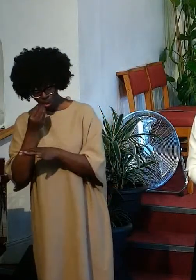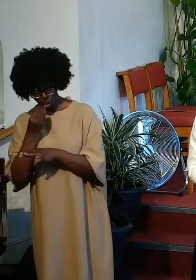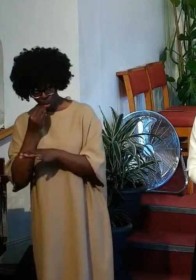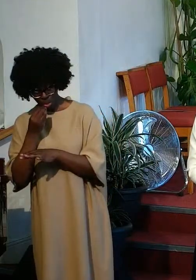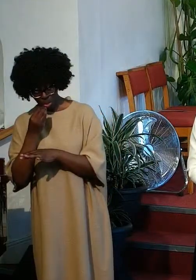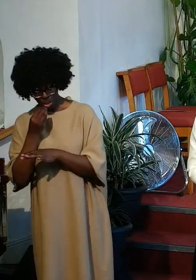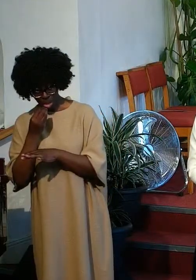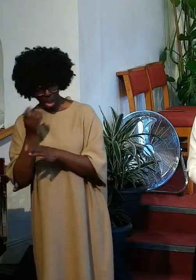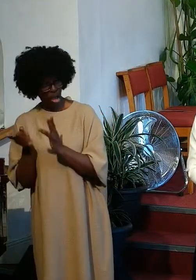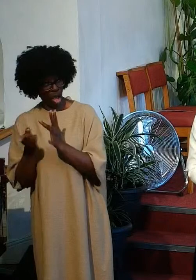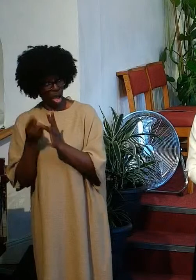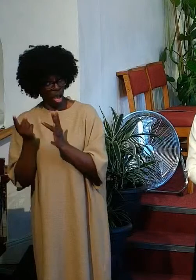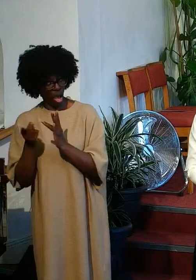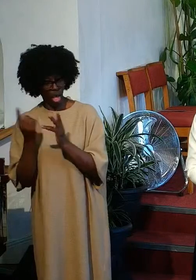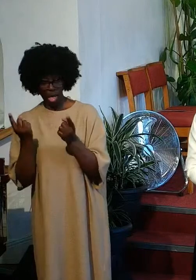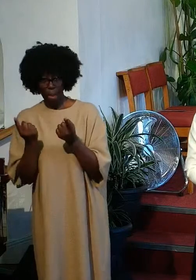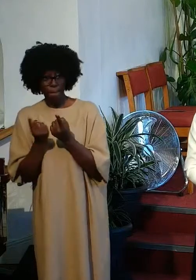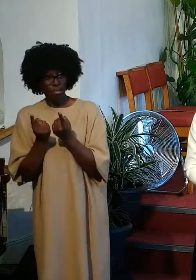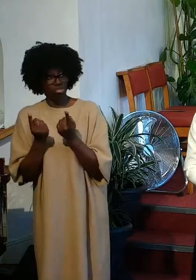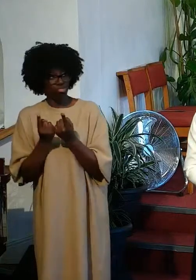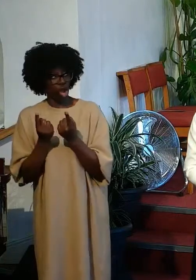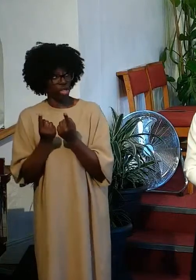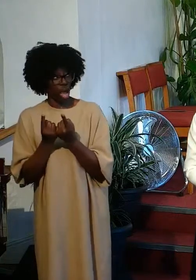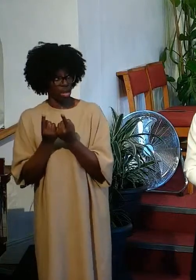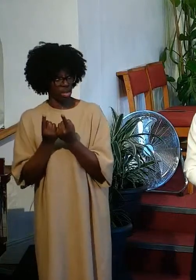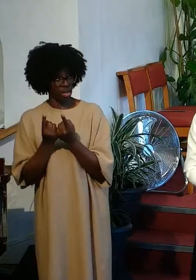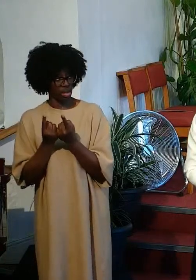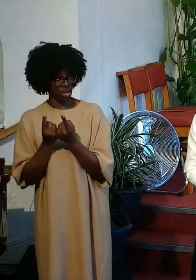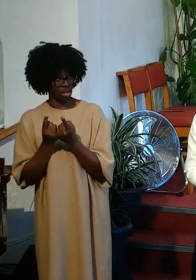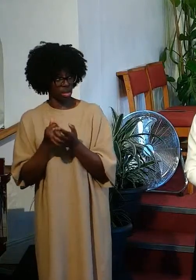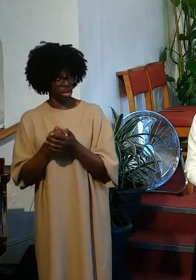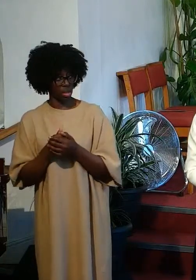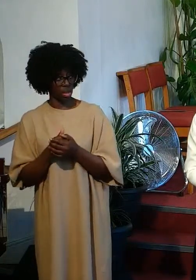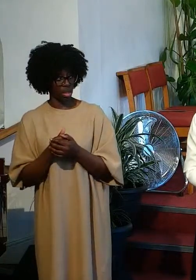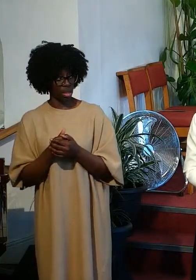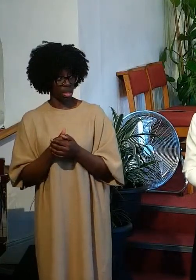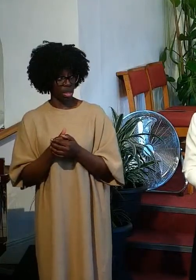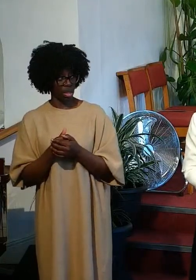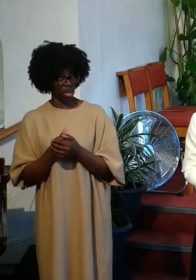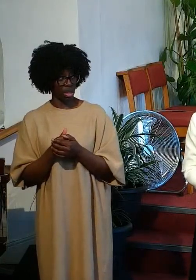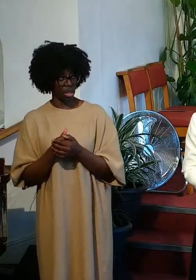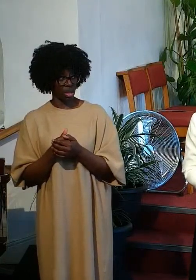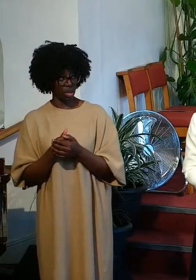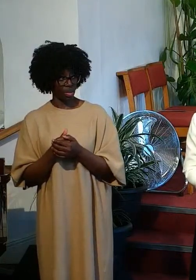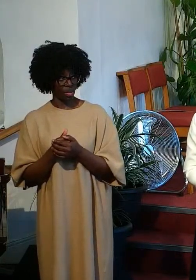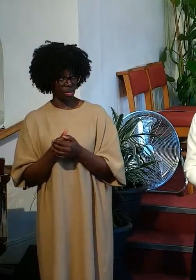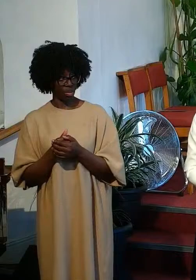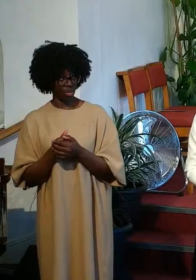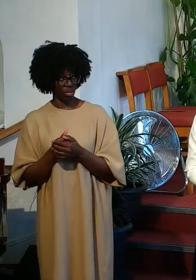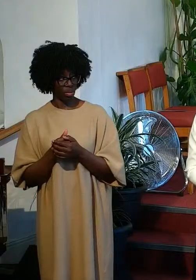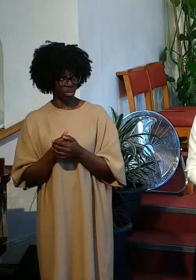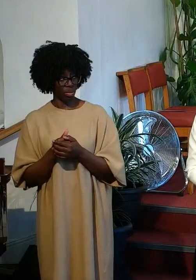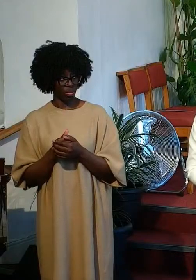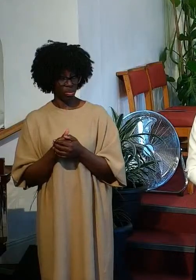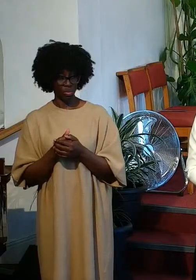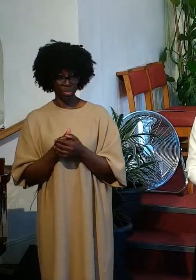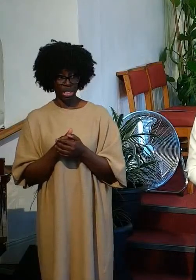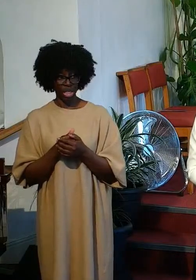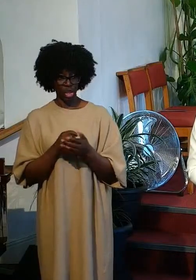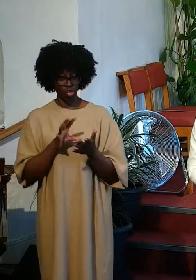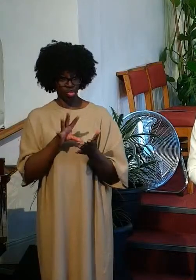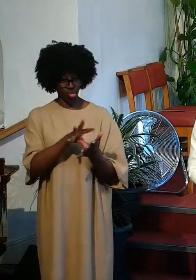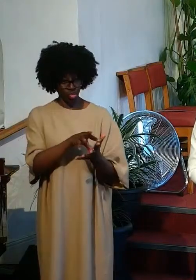other products, as Dr. Nomsa was saying, that comes as a package that enables it to be pulled into the